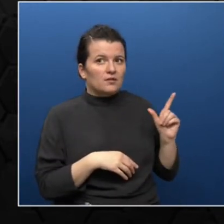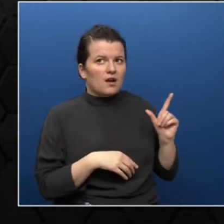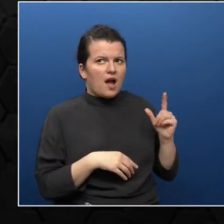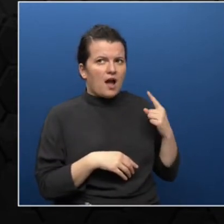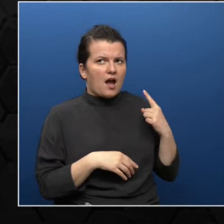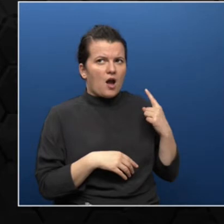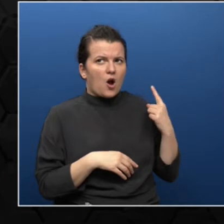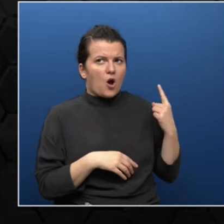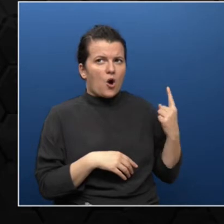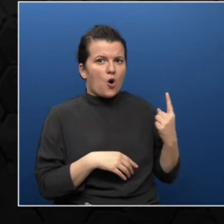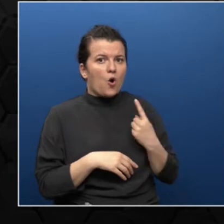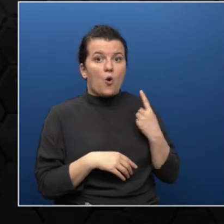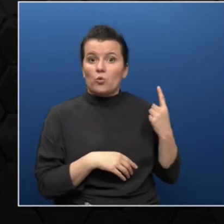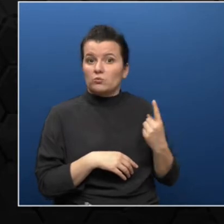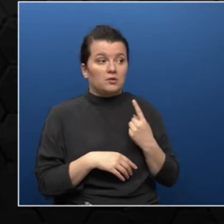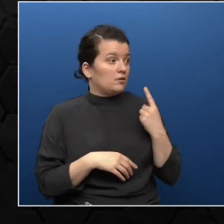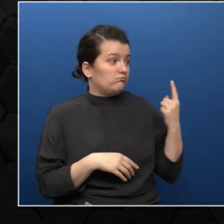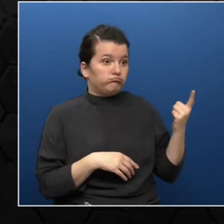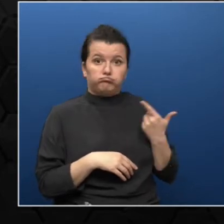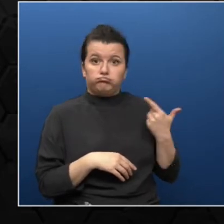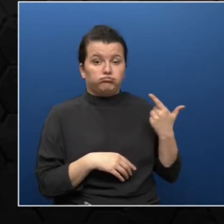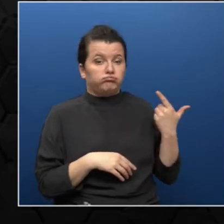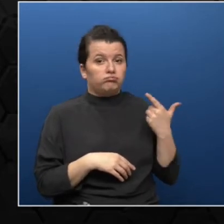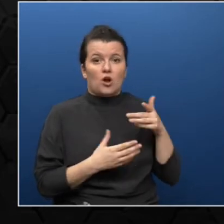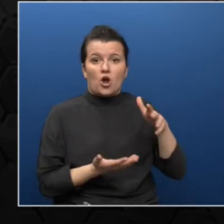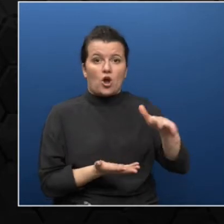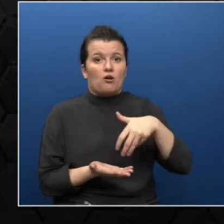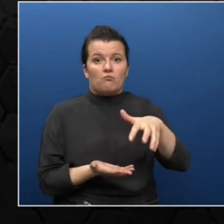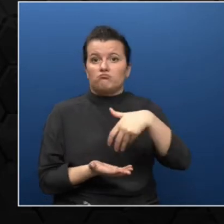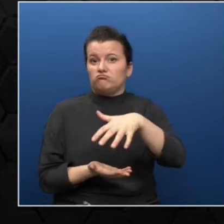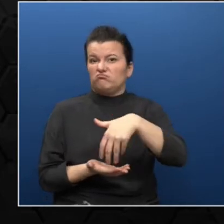data collection. So it took us quite some time to